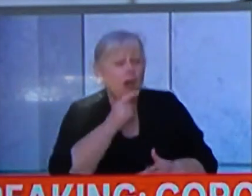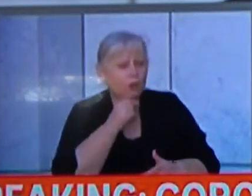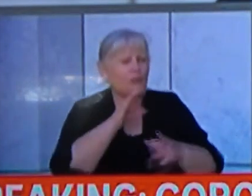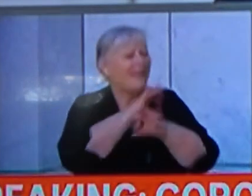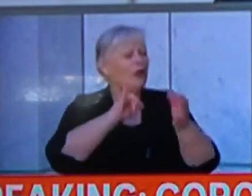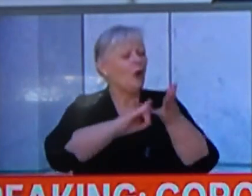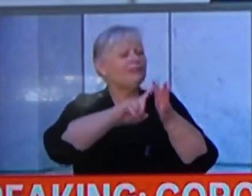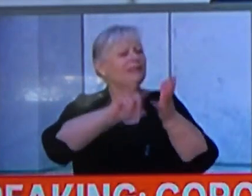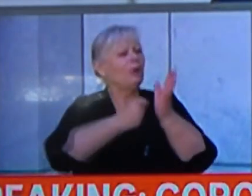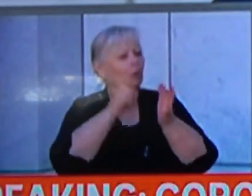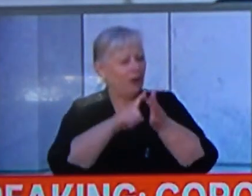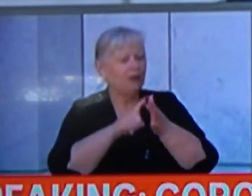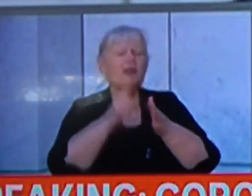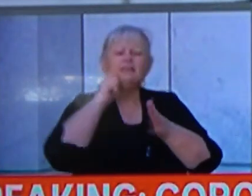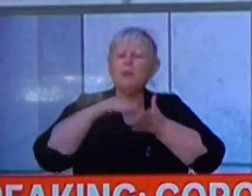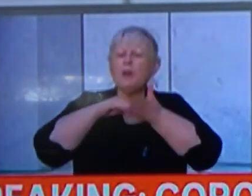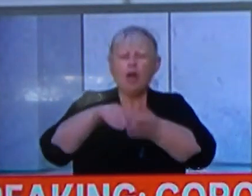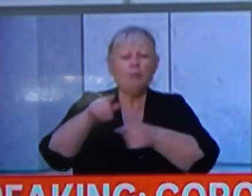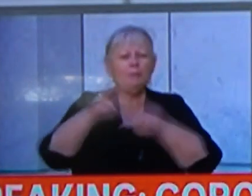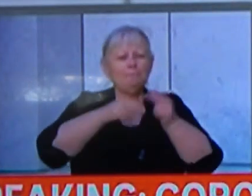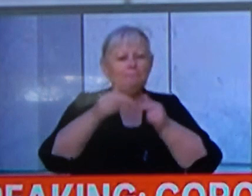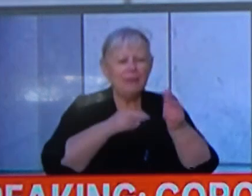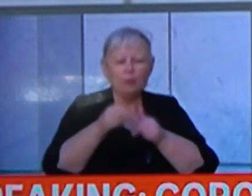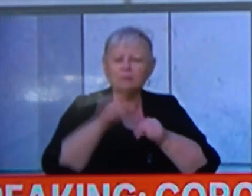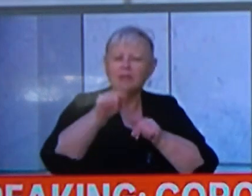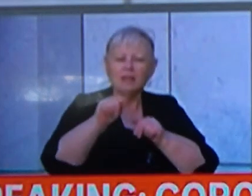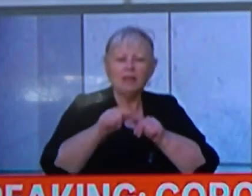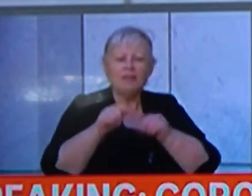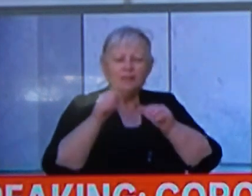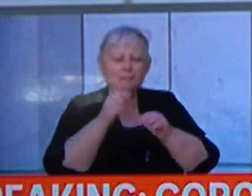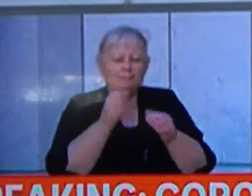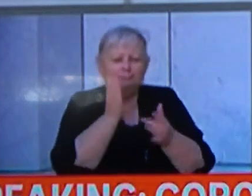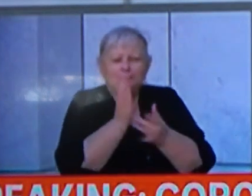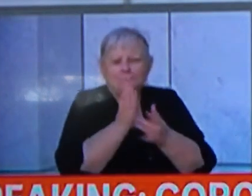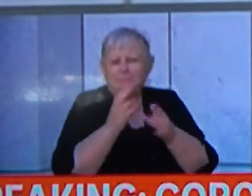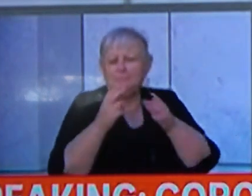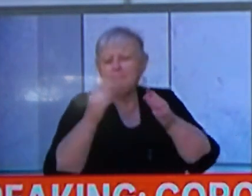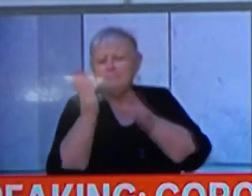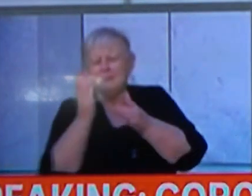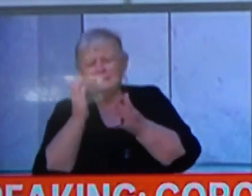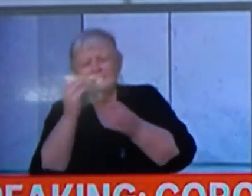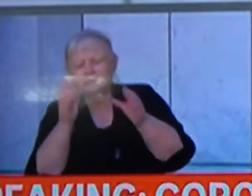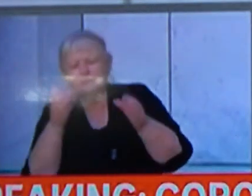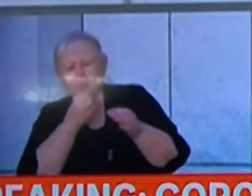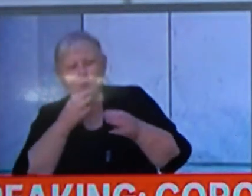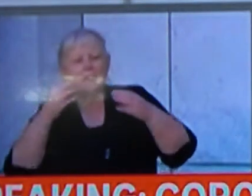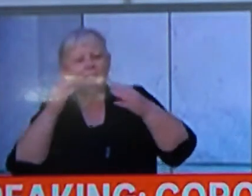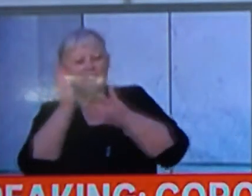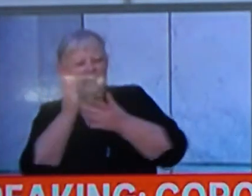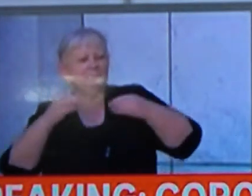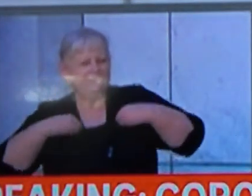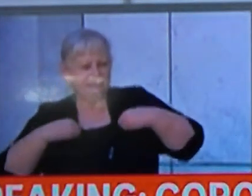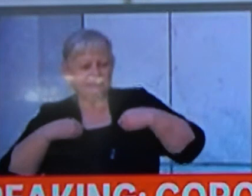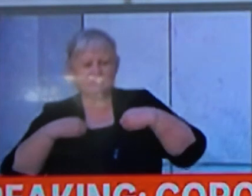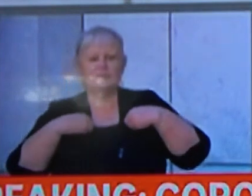and they will help build a bridge for small and medium-sized businesses to the other side of the coronavirus. And I